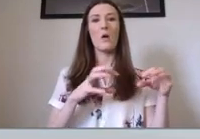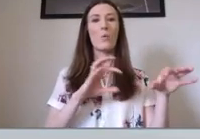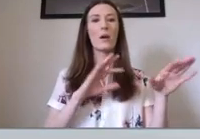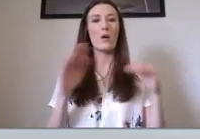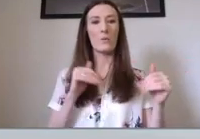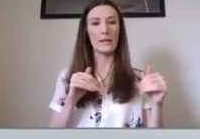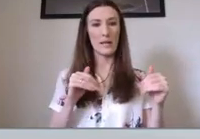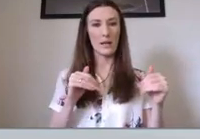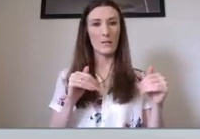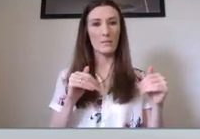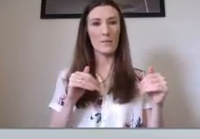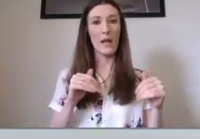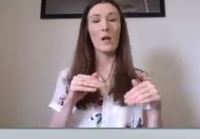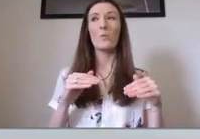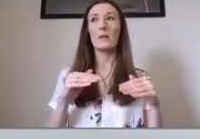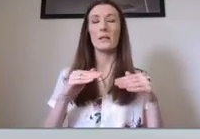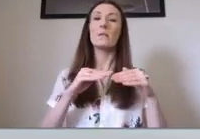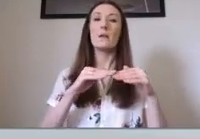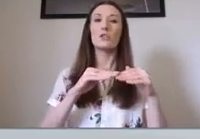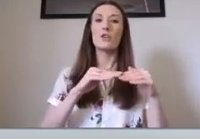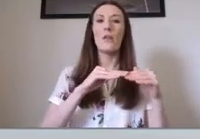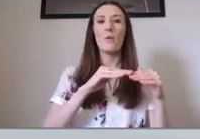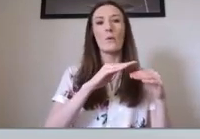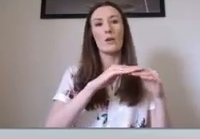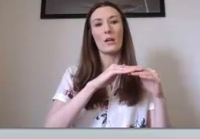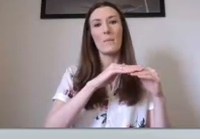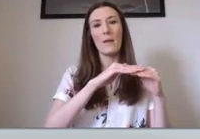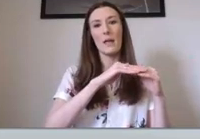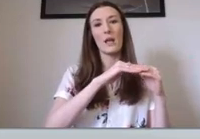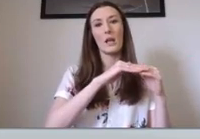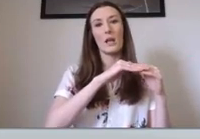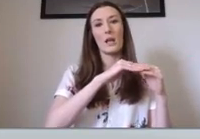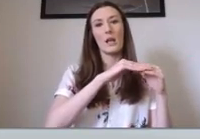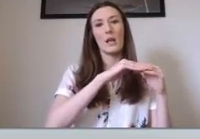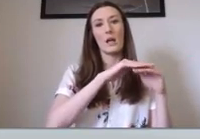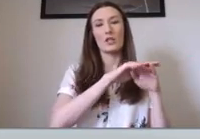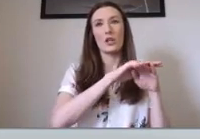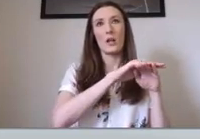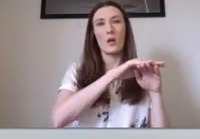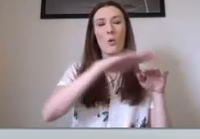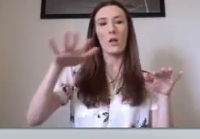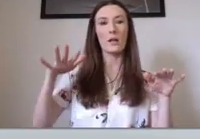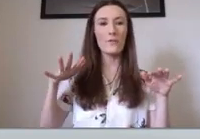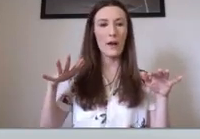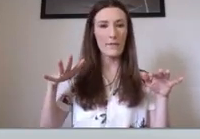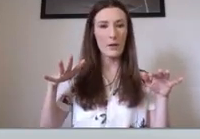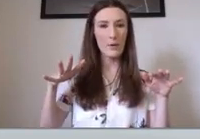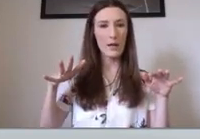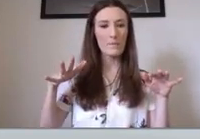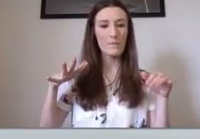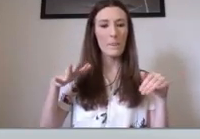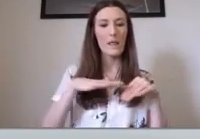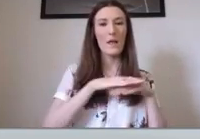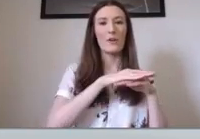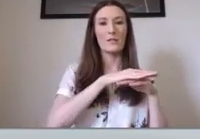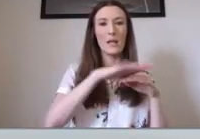community, we are always signing. Okay, we need to make sure that we are keeping it assure equality for